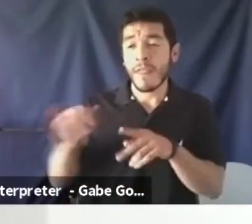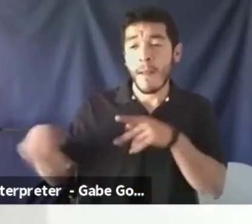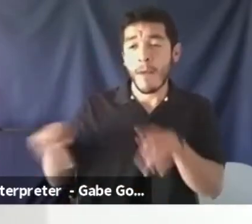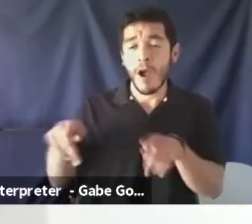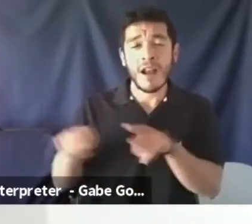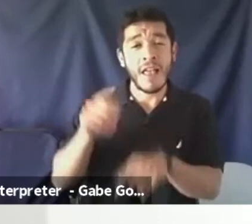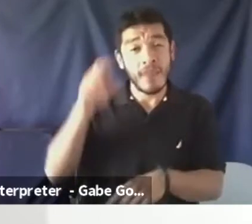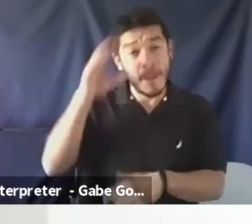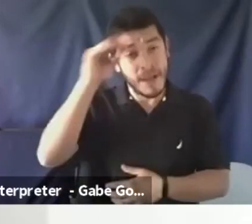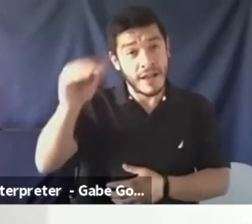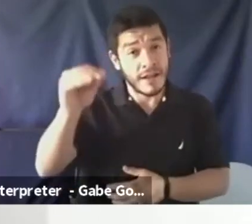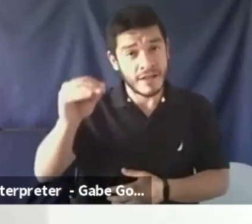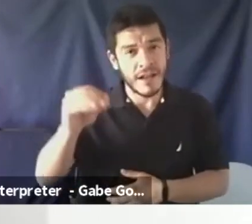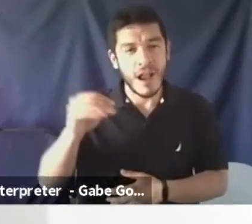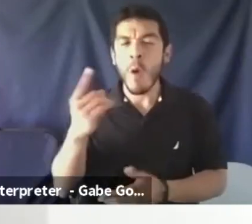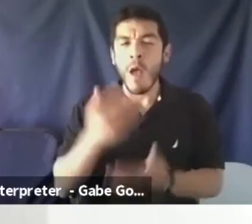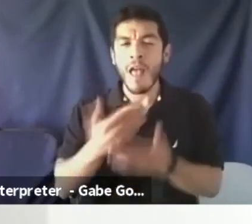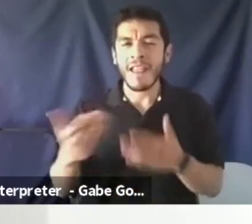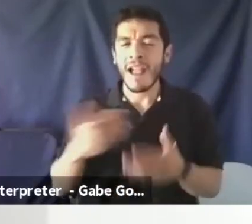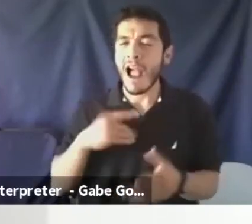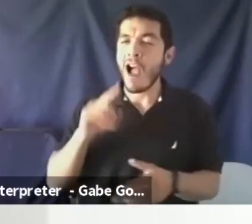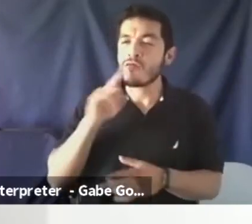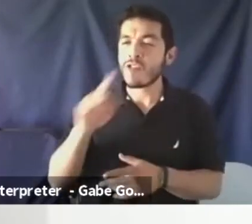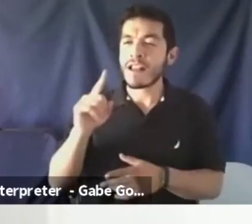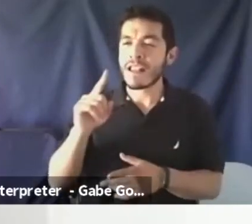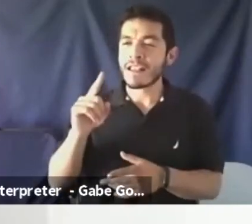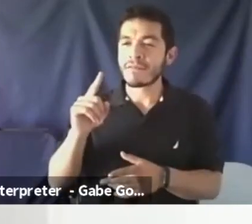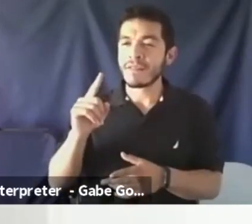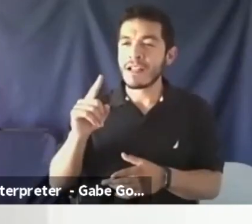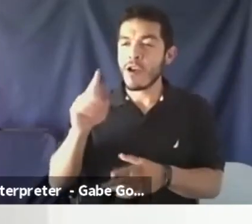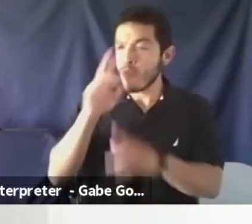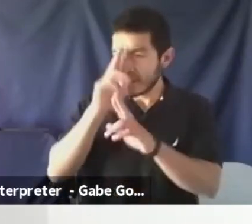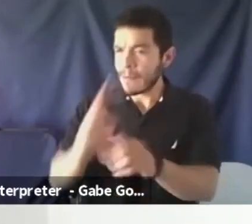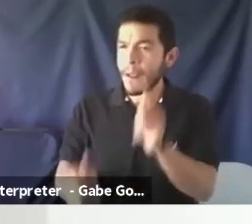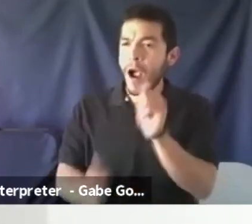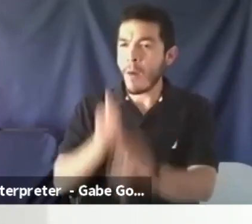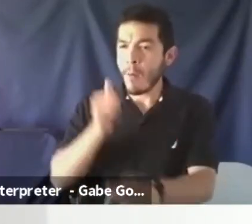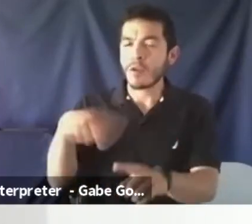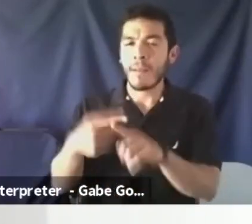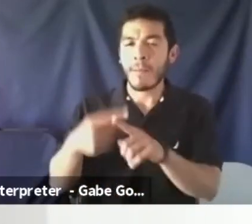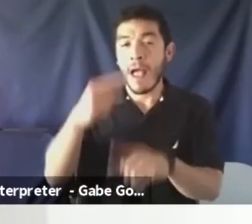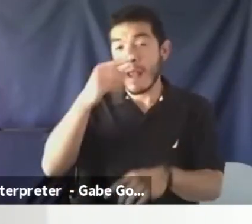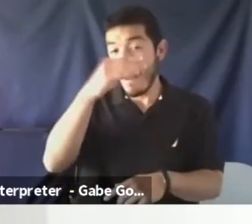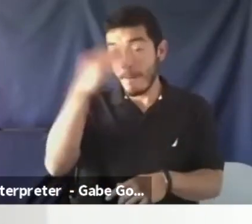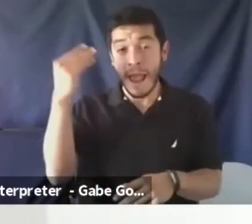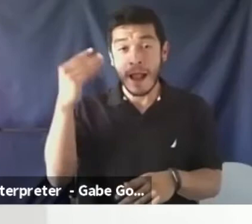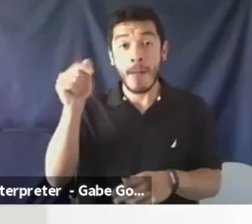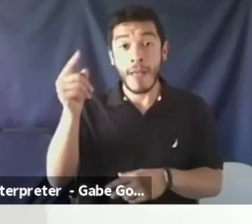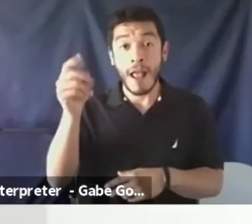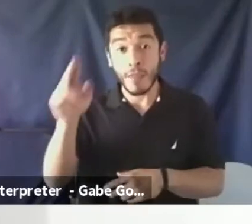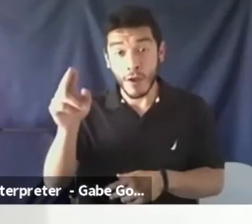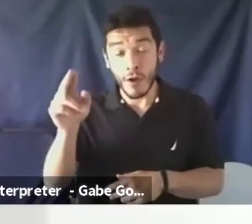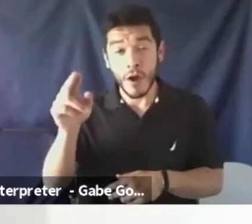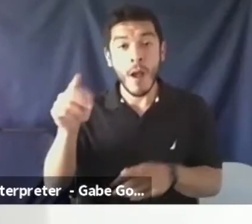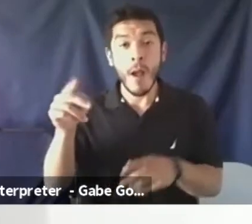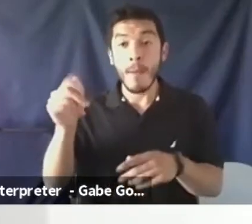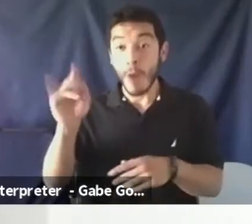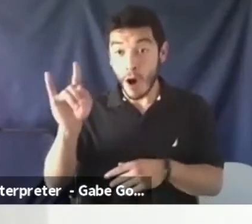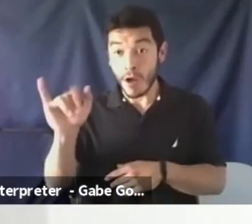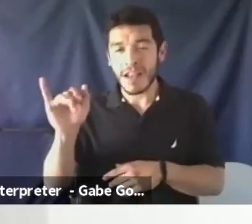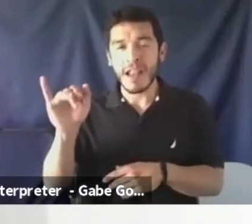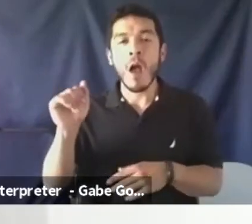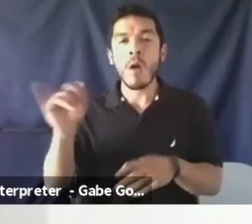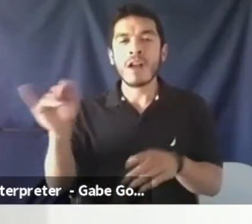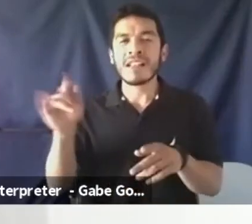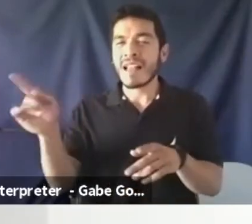the Black Panther Party is the fact that they made it a point to respect the genders present, but it